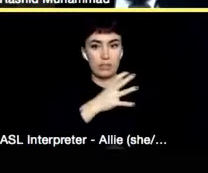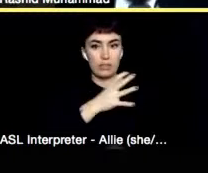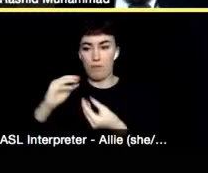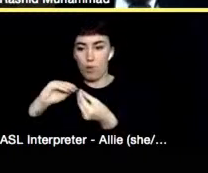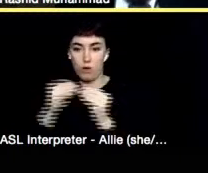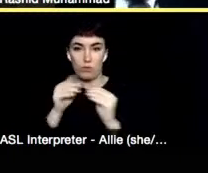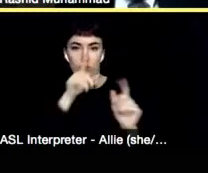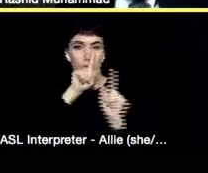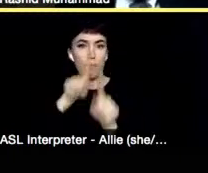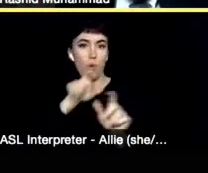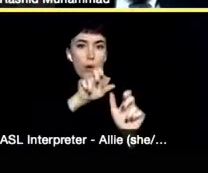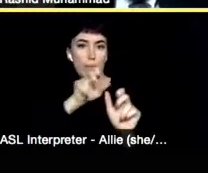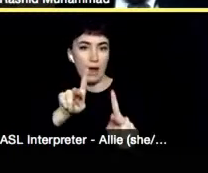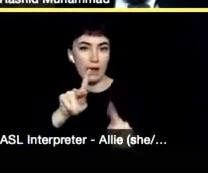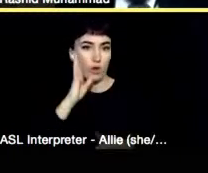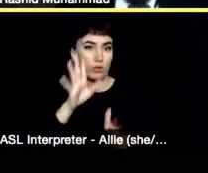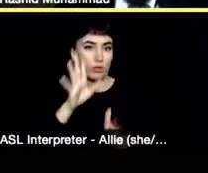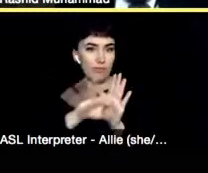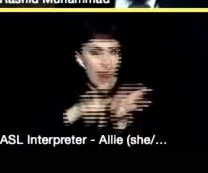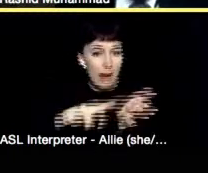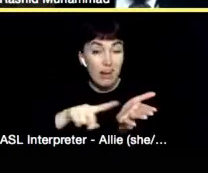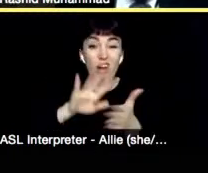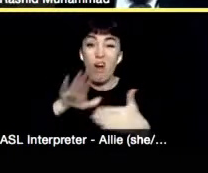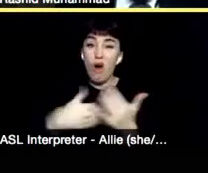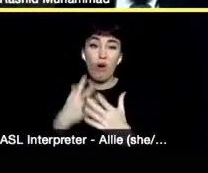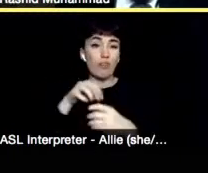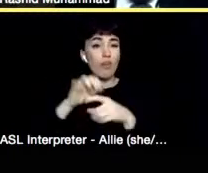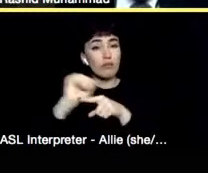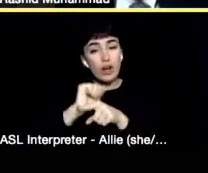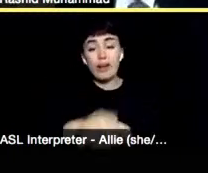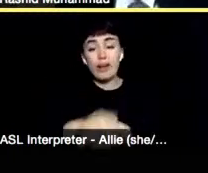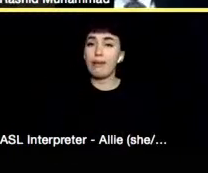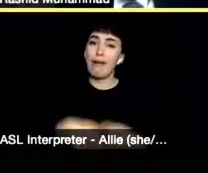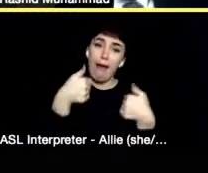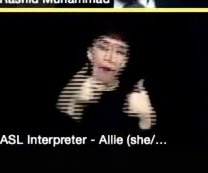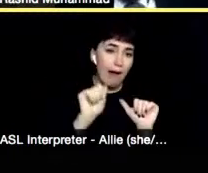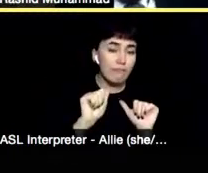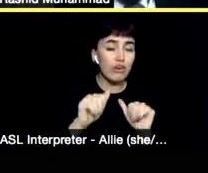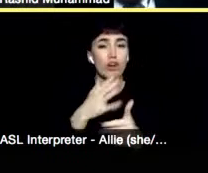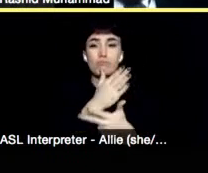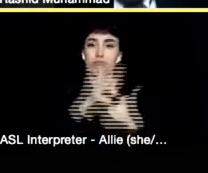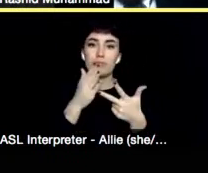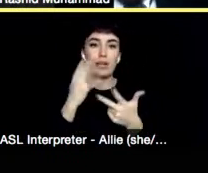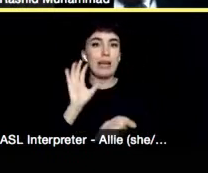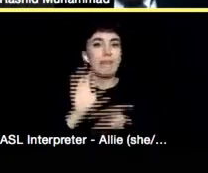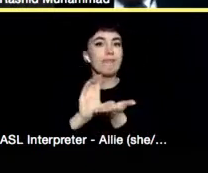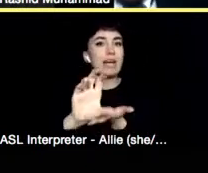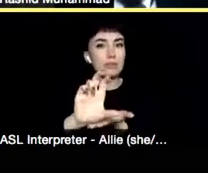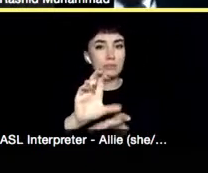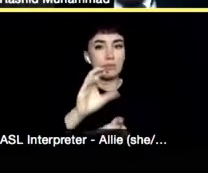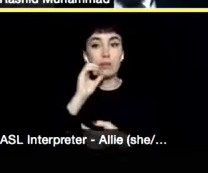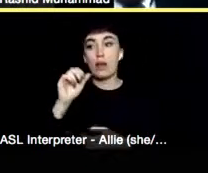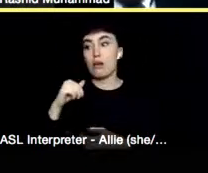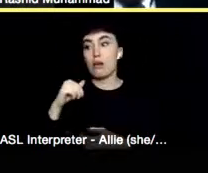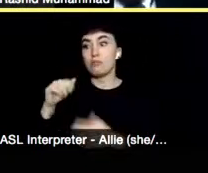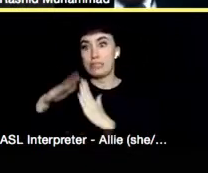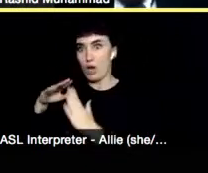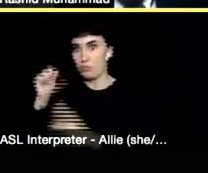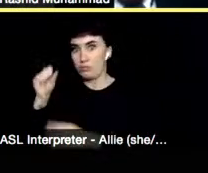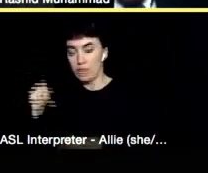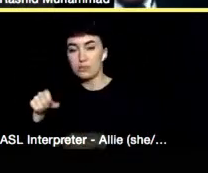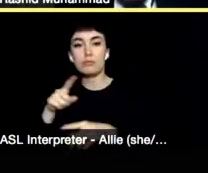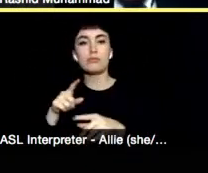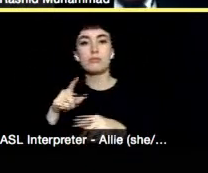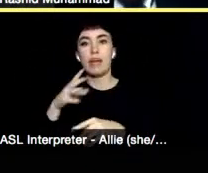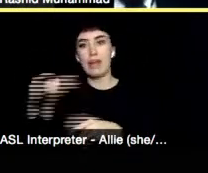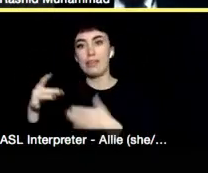back. All this involves training, all this involves effort, and all of it involves an investment, not only by the town and its leadership under